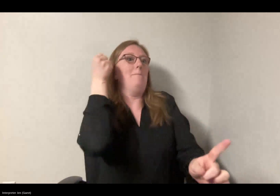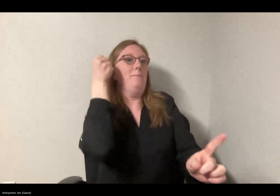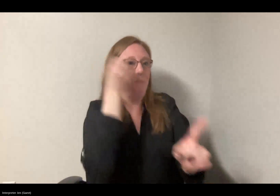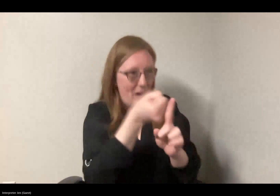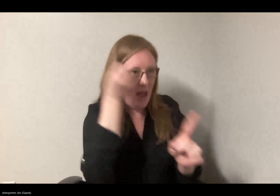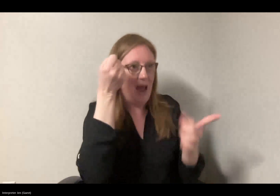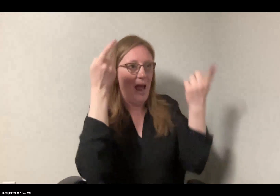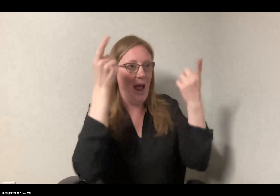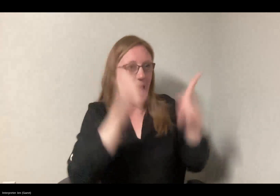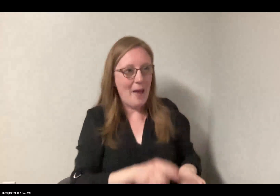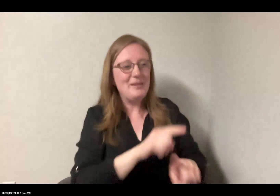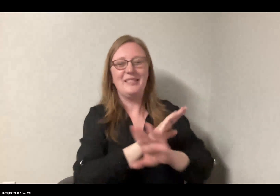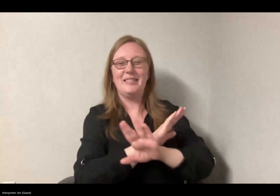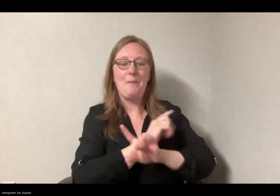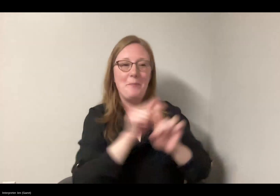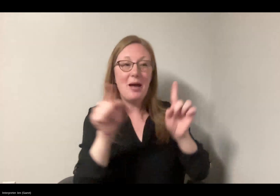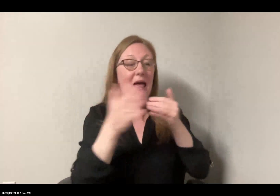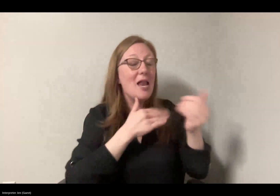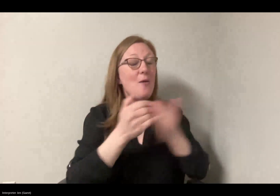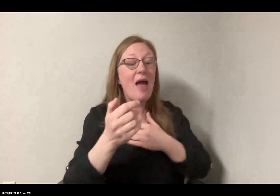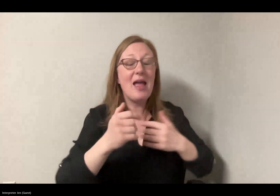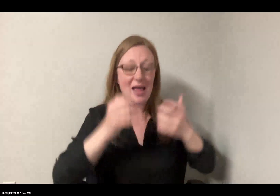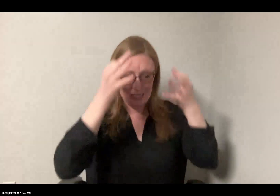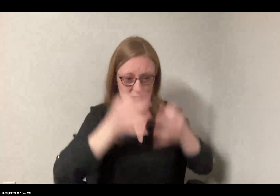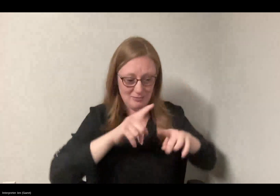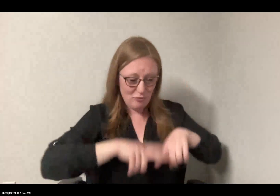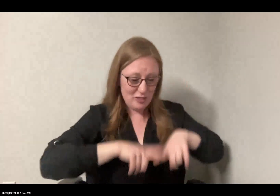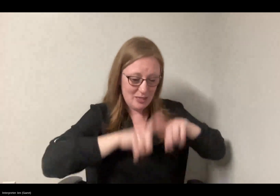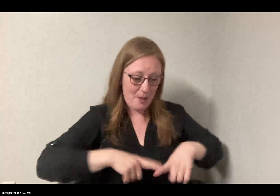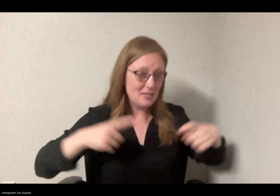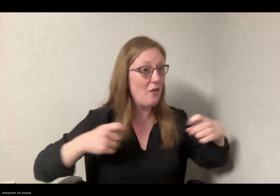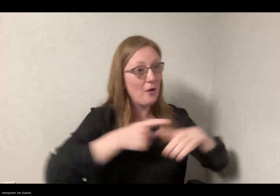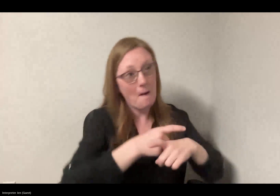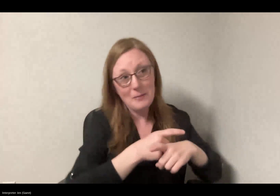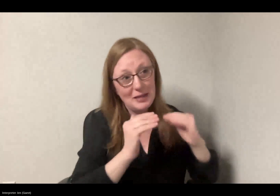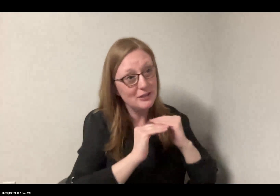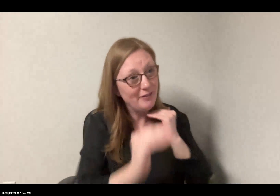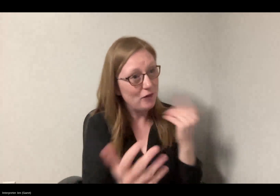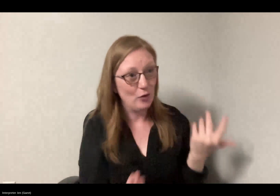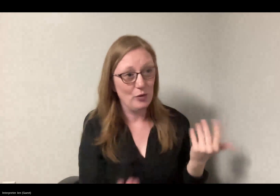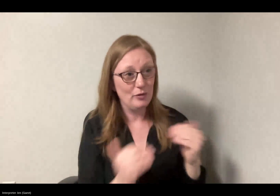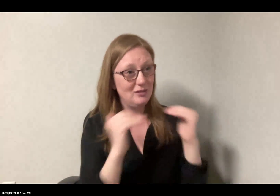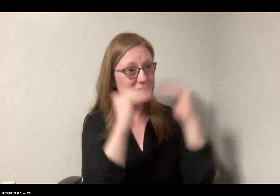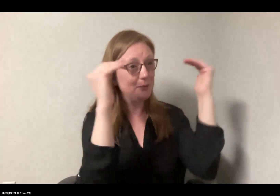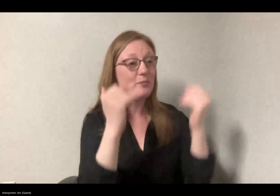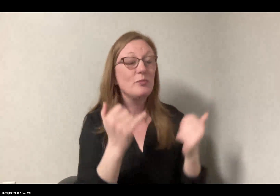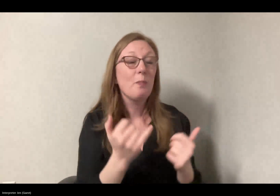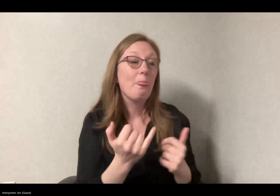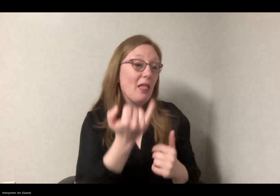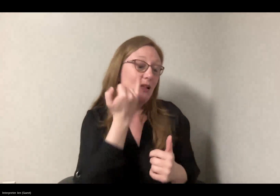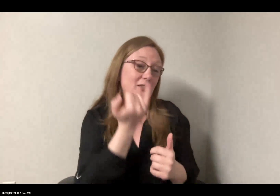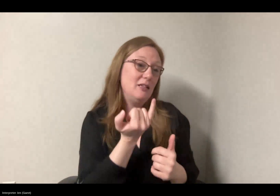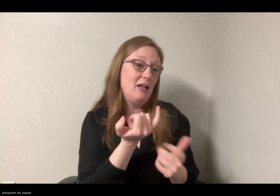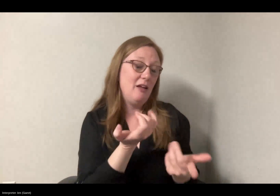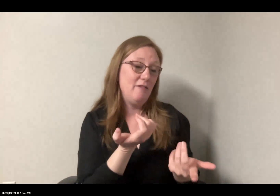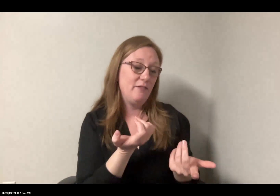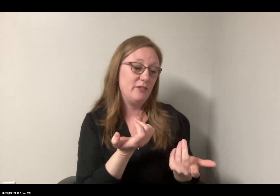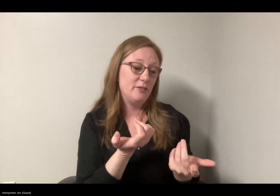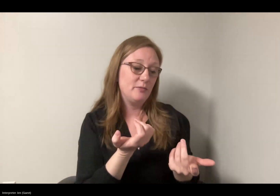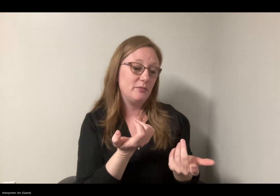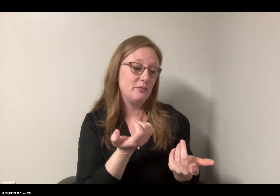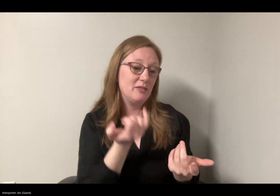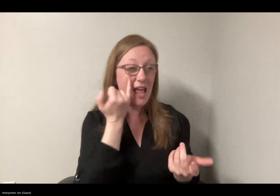but no, it's how complicated is it going to be? And if it's a really, if it's